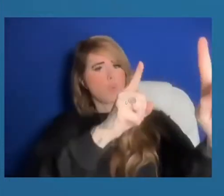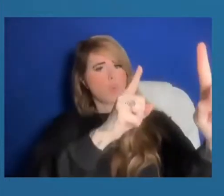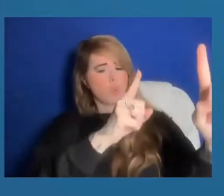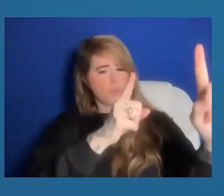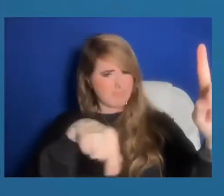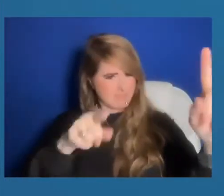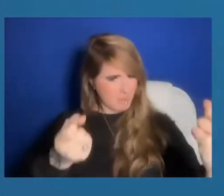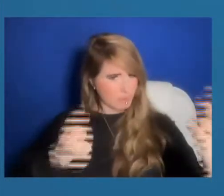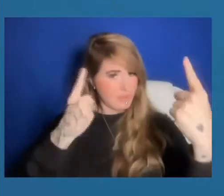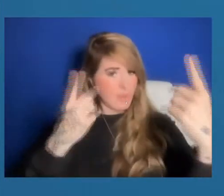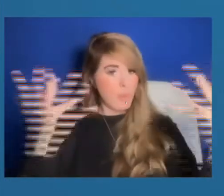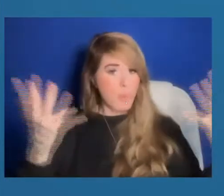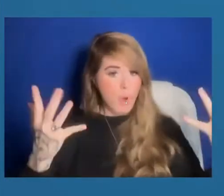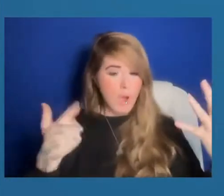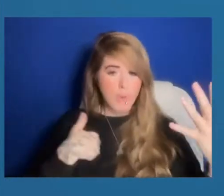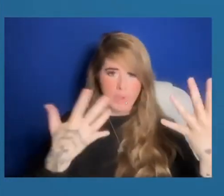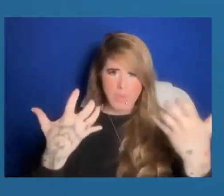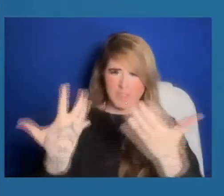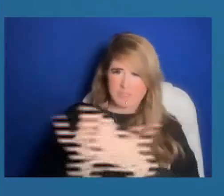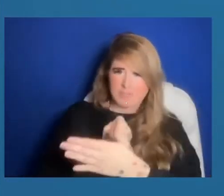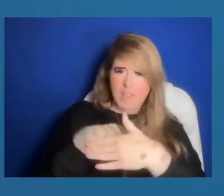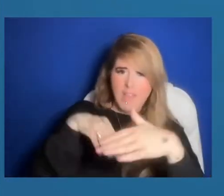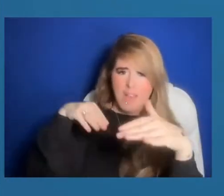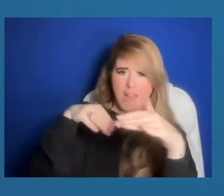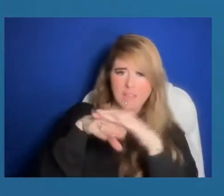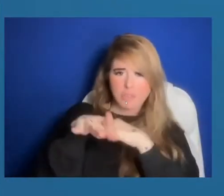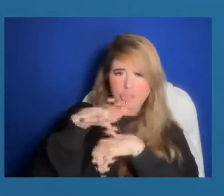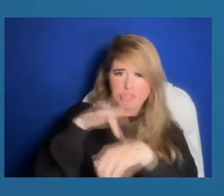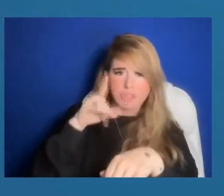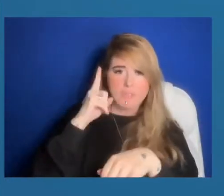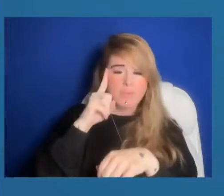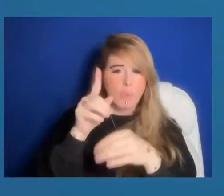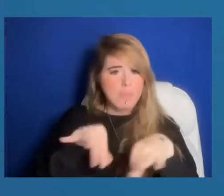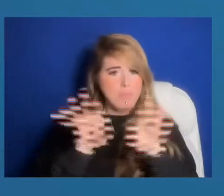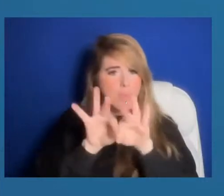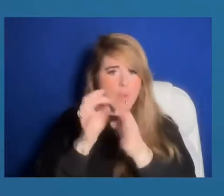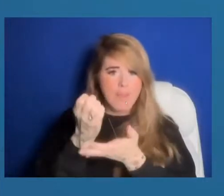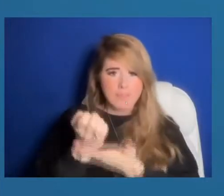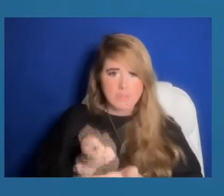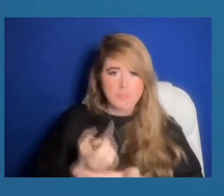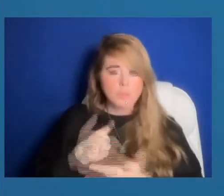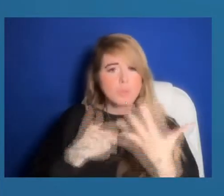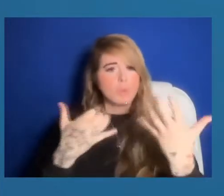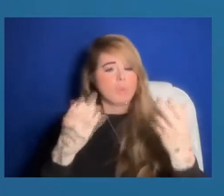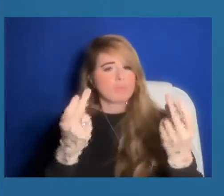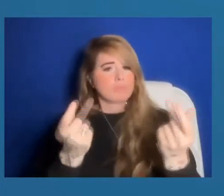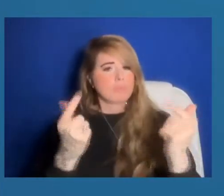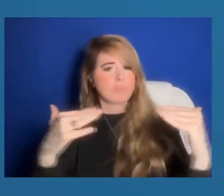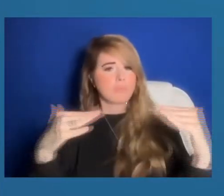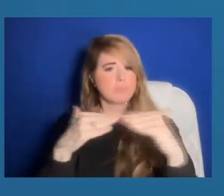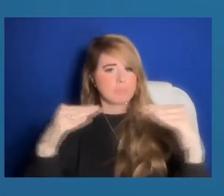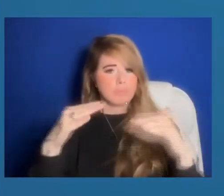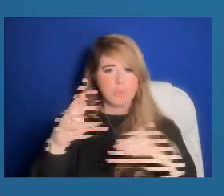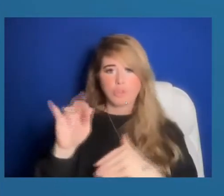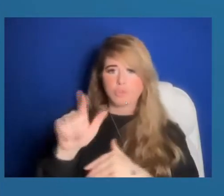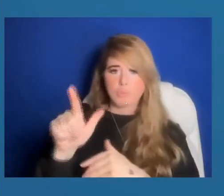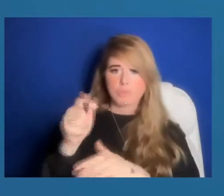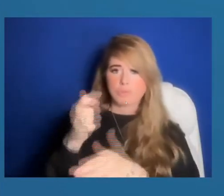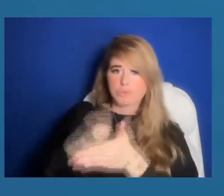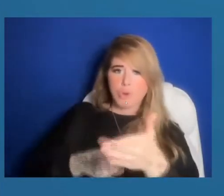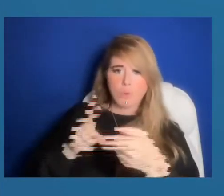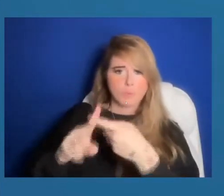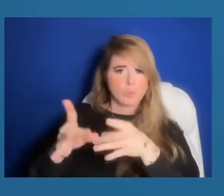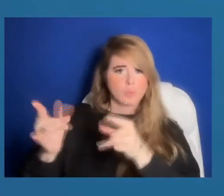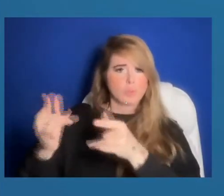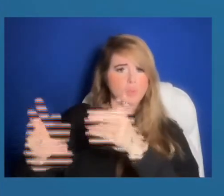early access to critical evidence to result in a fair and speedy resolution of criminal charges. What we also